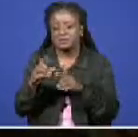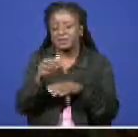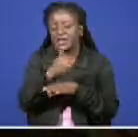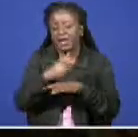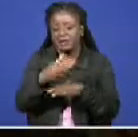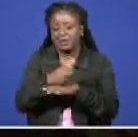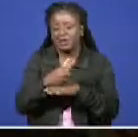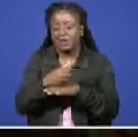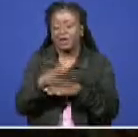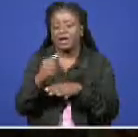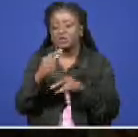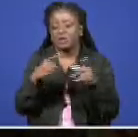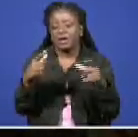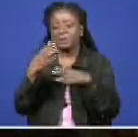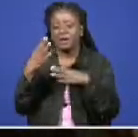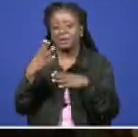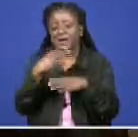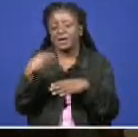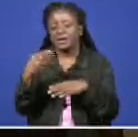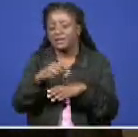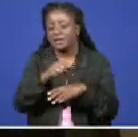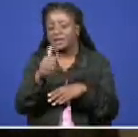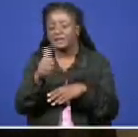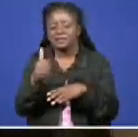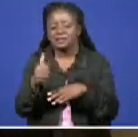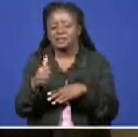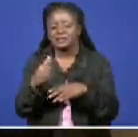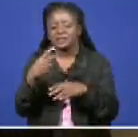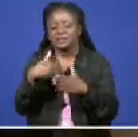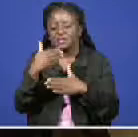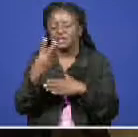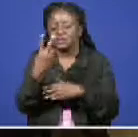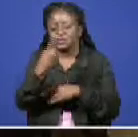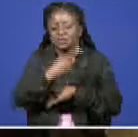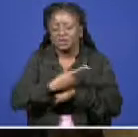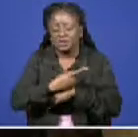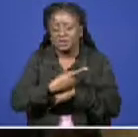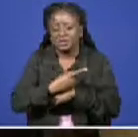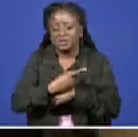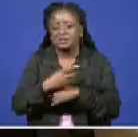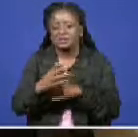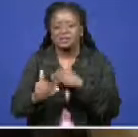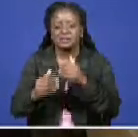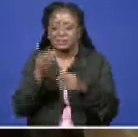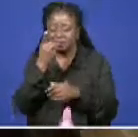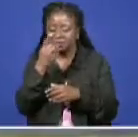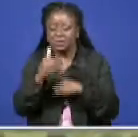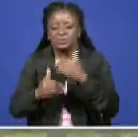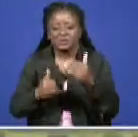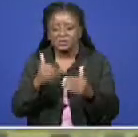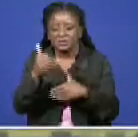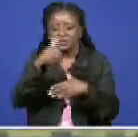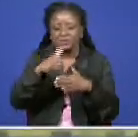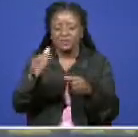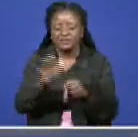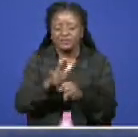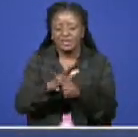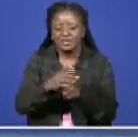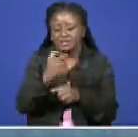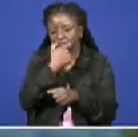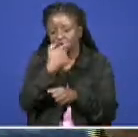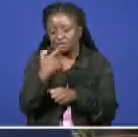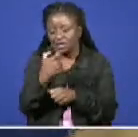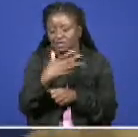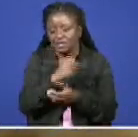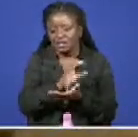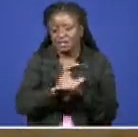they will be provided oral care and various procedures, including fillings, extractions, and cleanings. The free dental services are taking